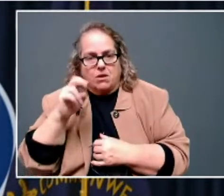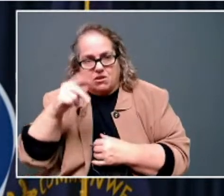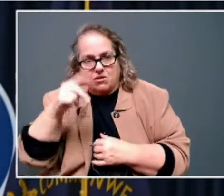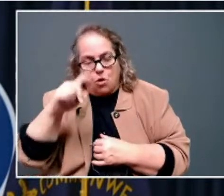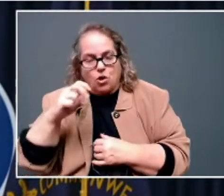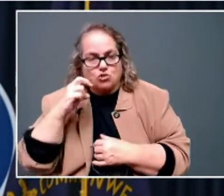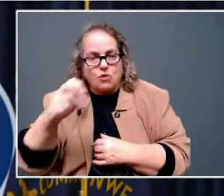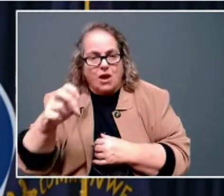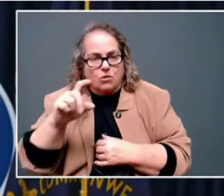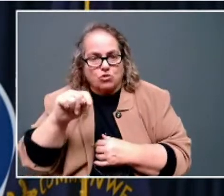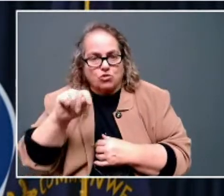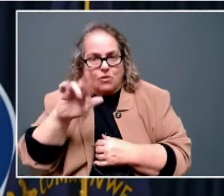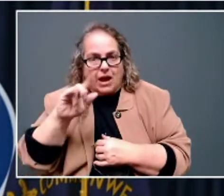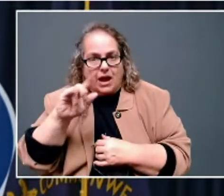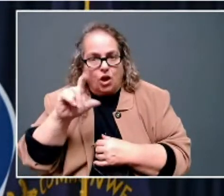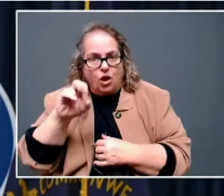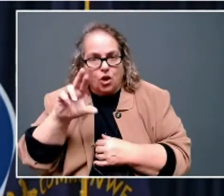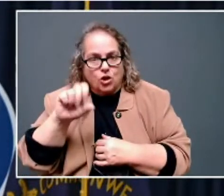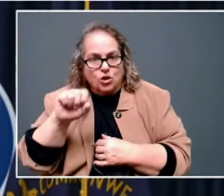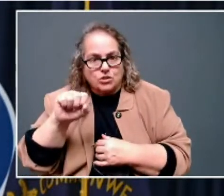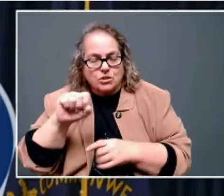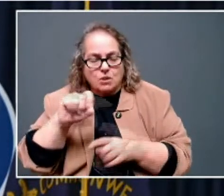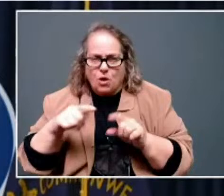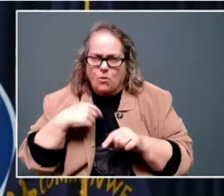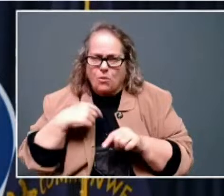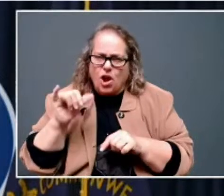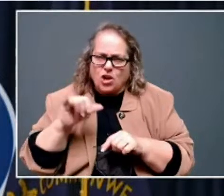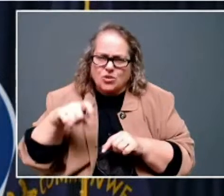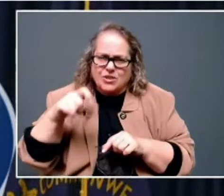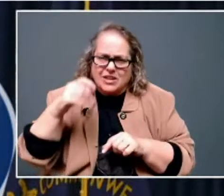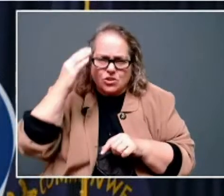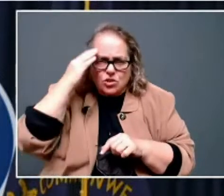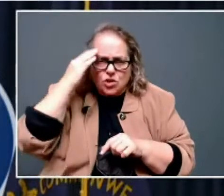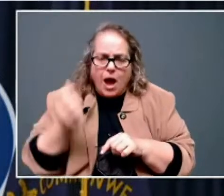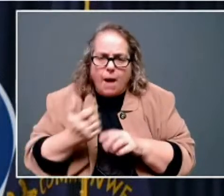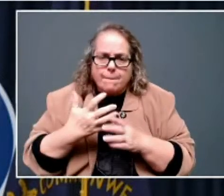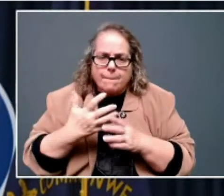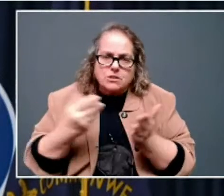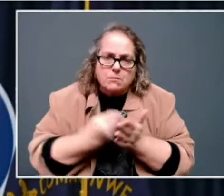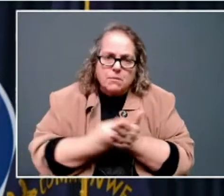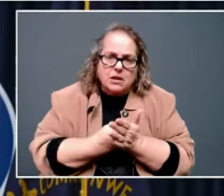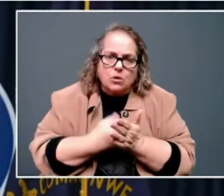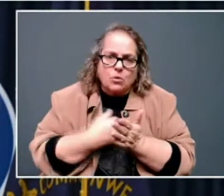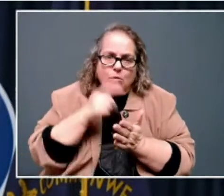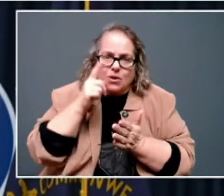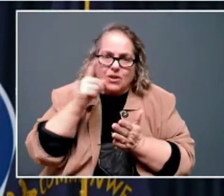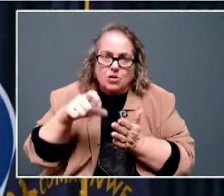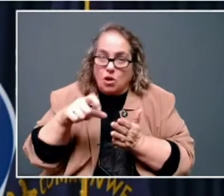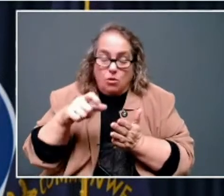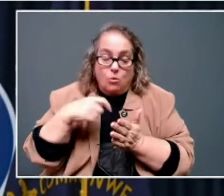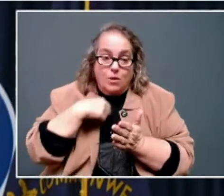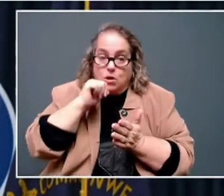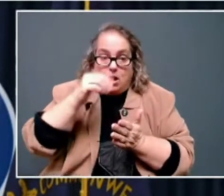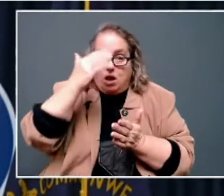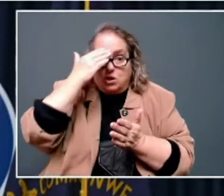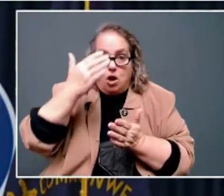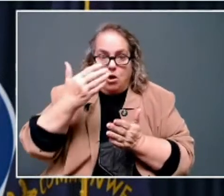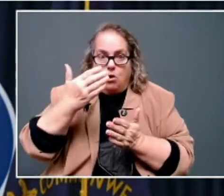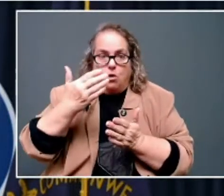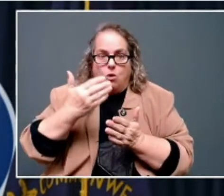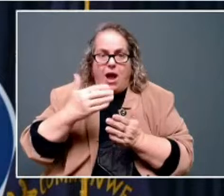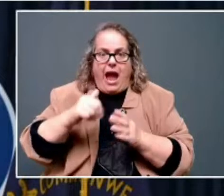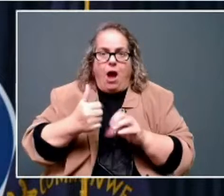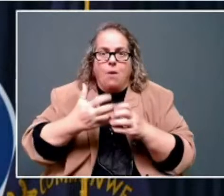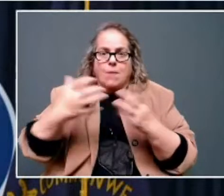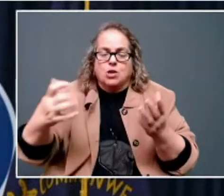we also talked through amounts of money that we're not going to know exactly ahead of time. It's just going to take to hook them up and to make them